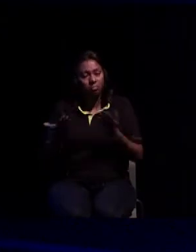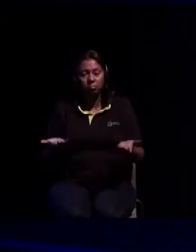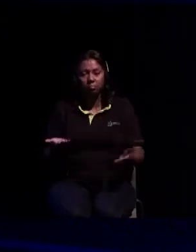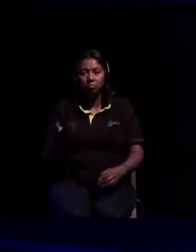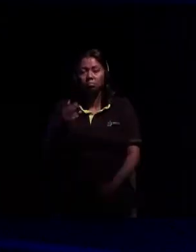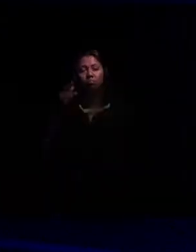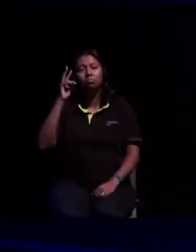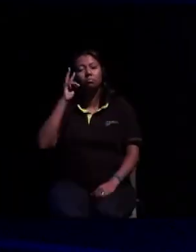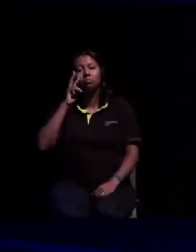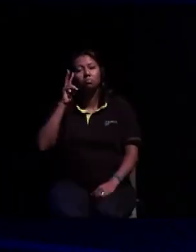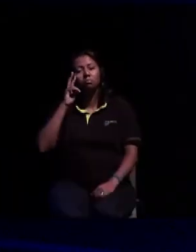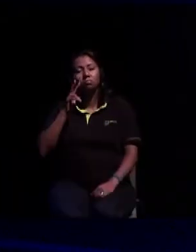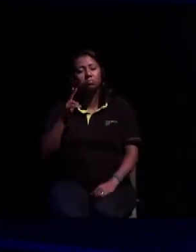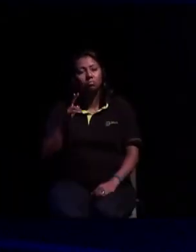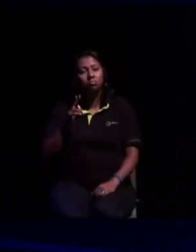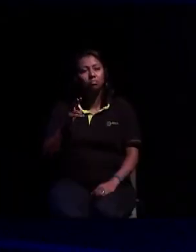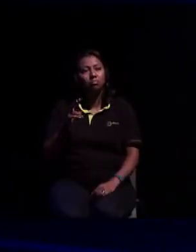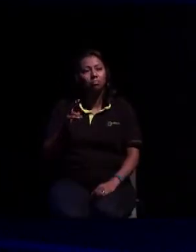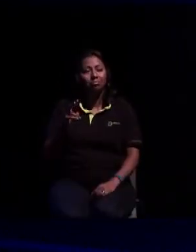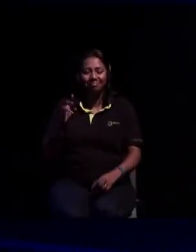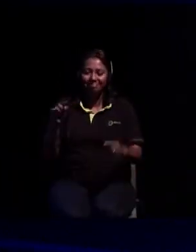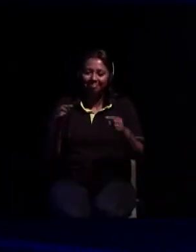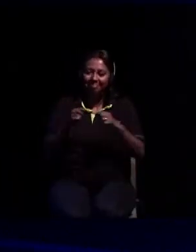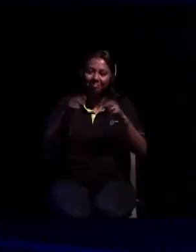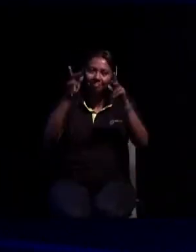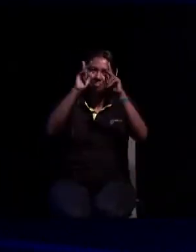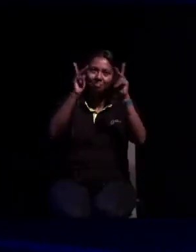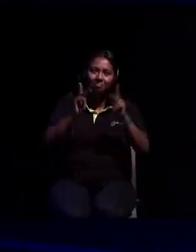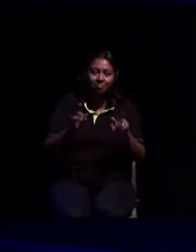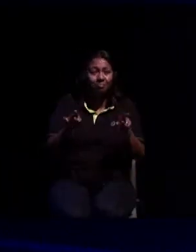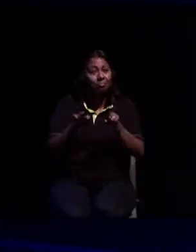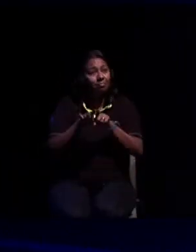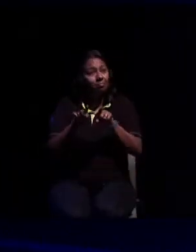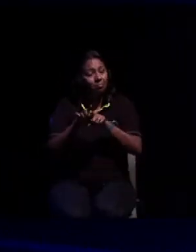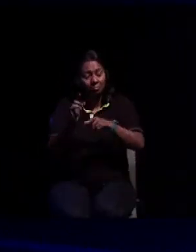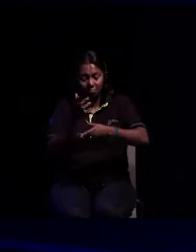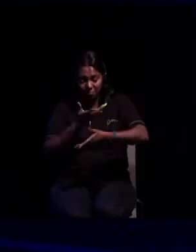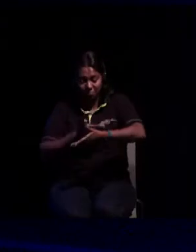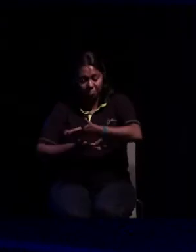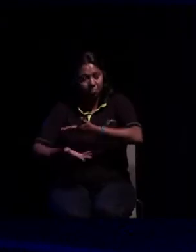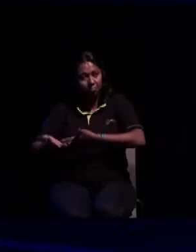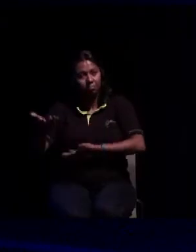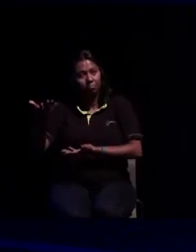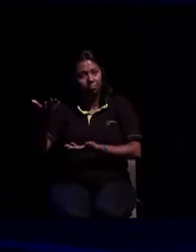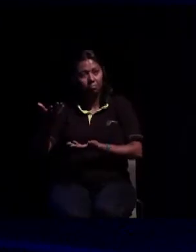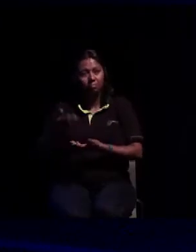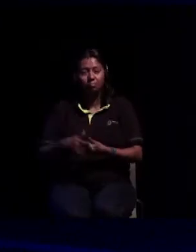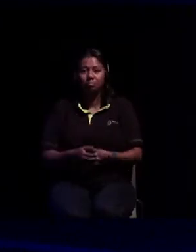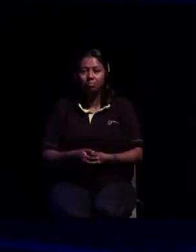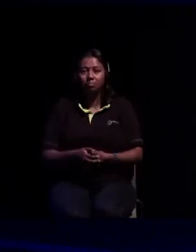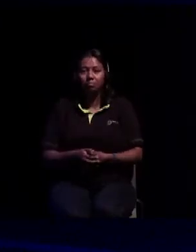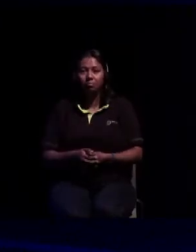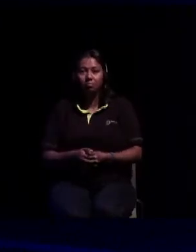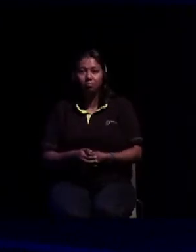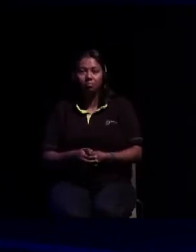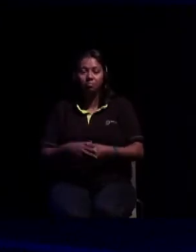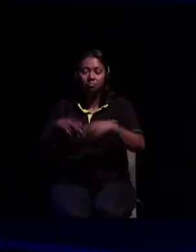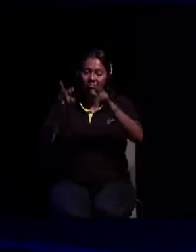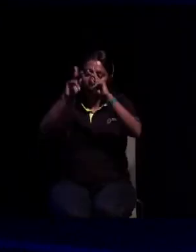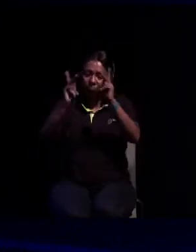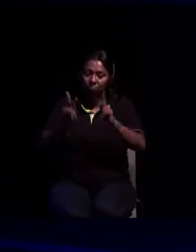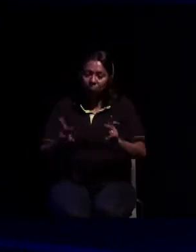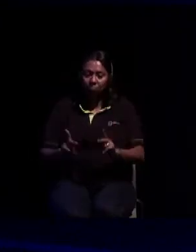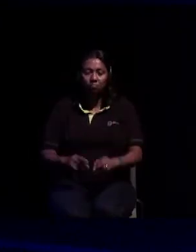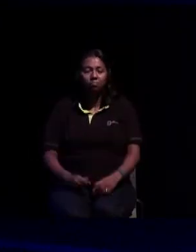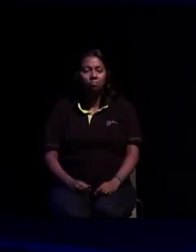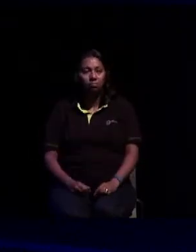is about peace. It's about how to live together across clans and communities in a peaceful way. So I bring this